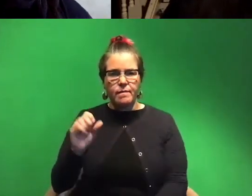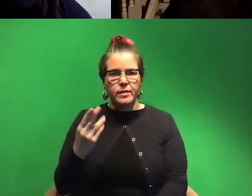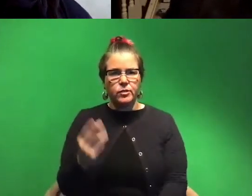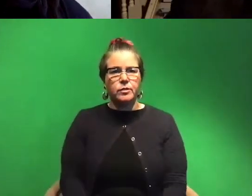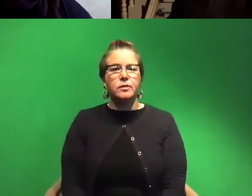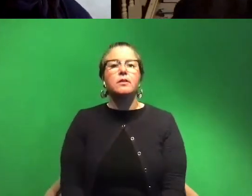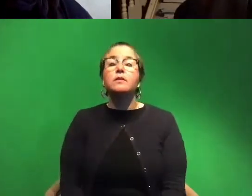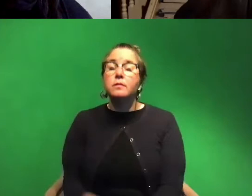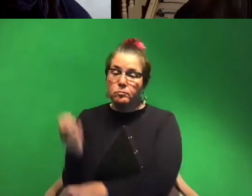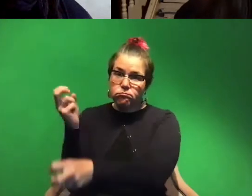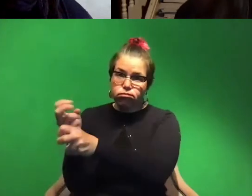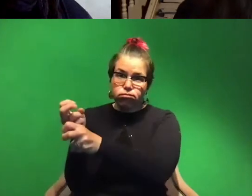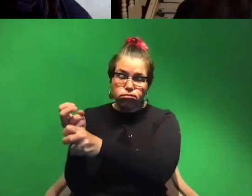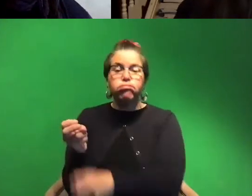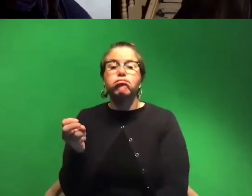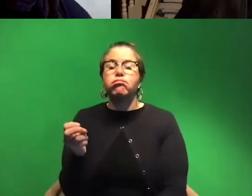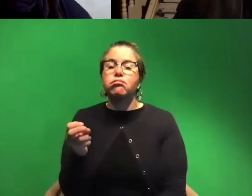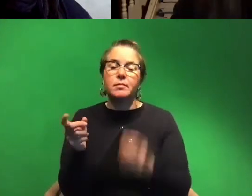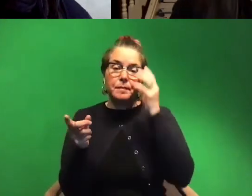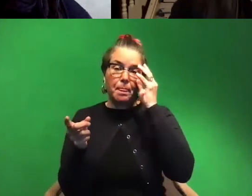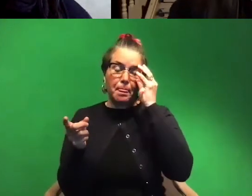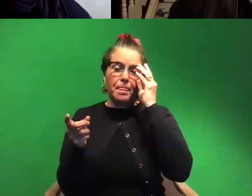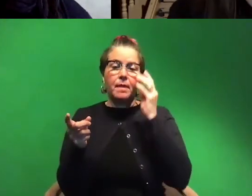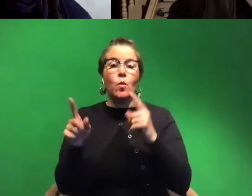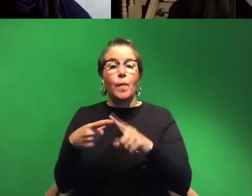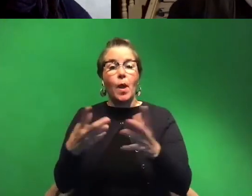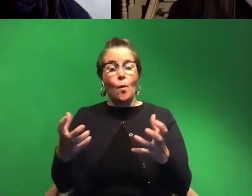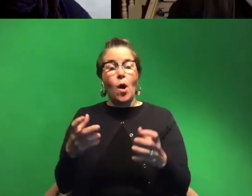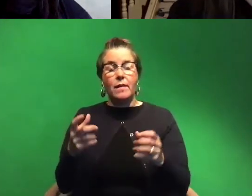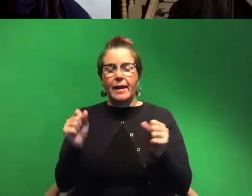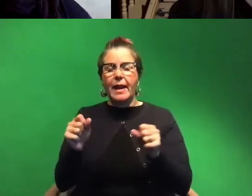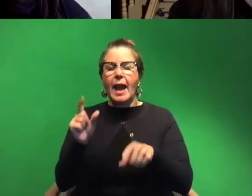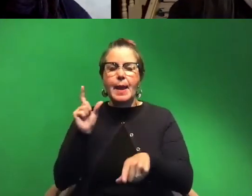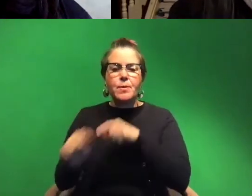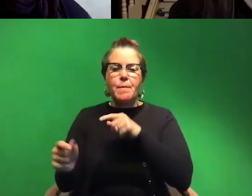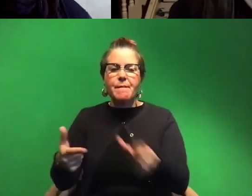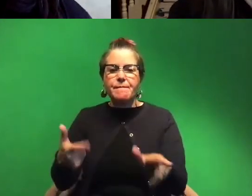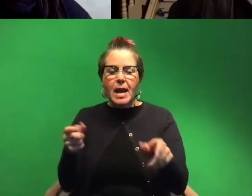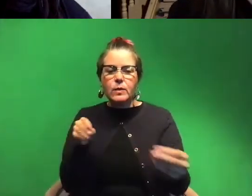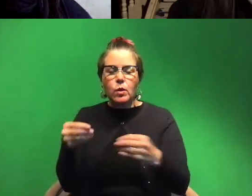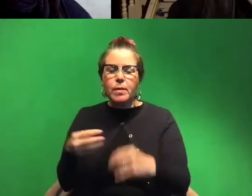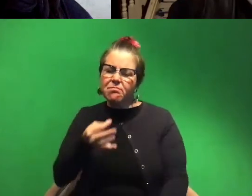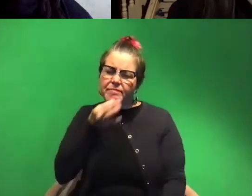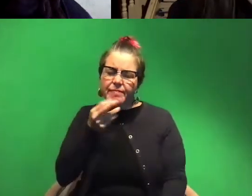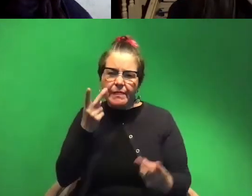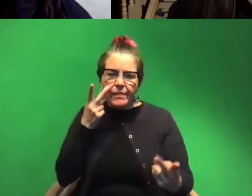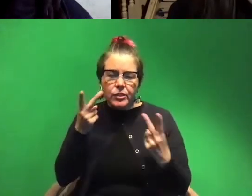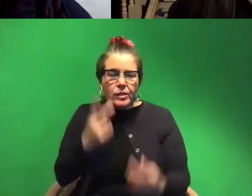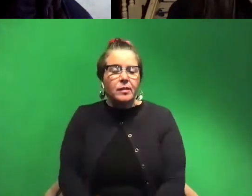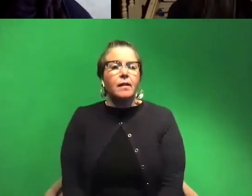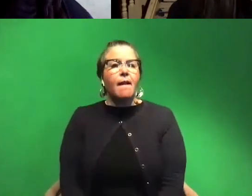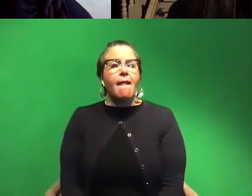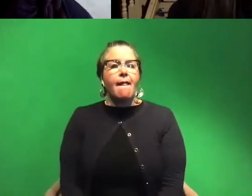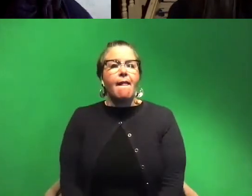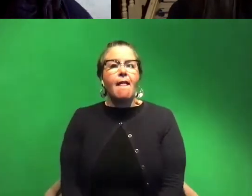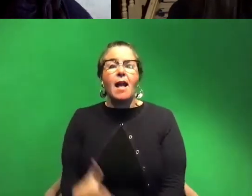So hard. They're really, when they want to be, they're really fast and squirmy, and they have really good vision, and much smarter